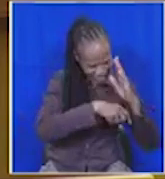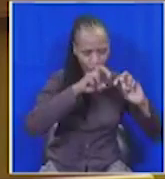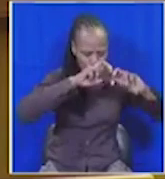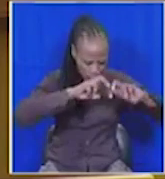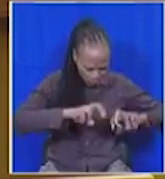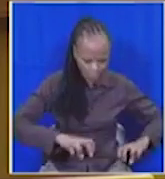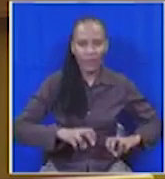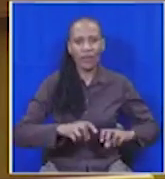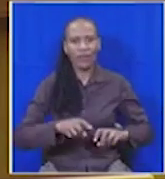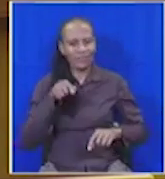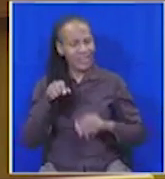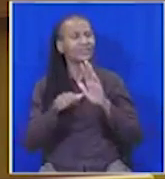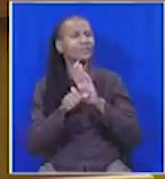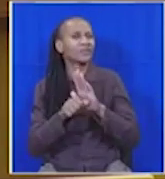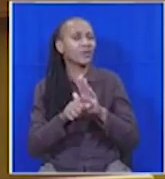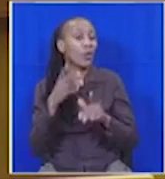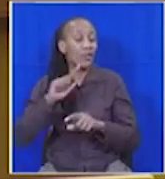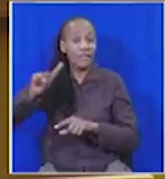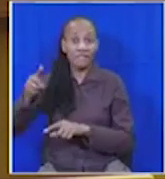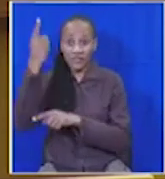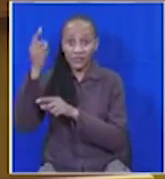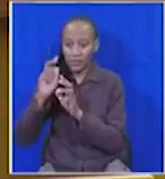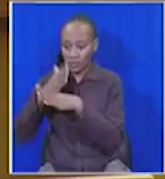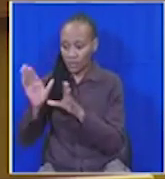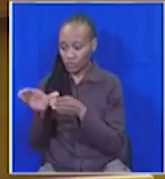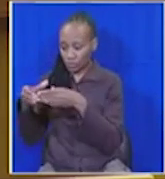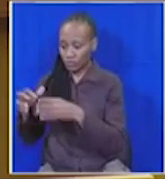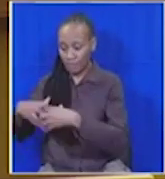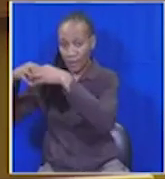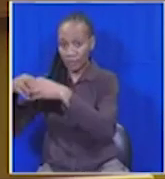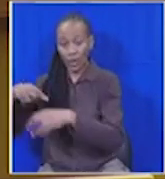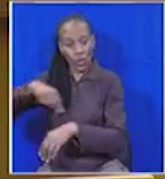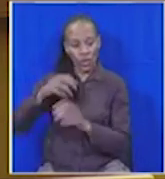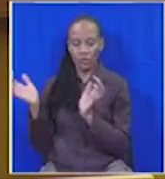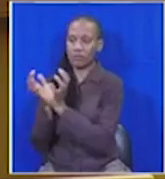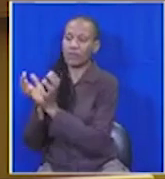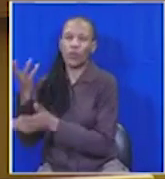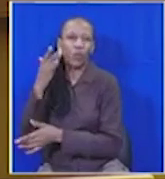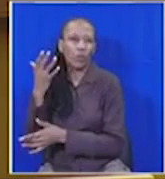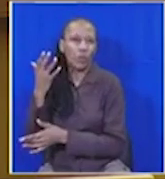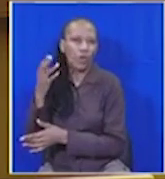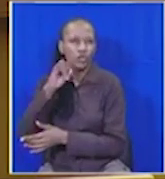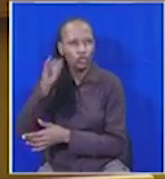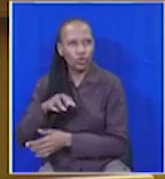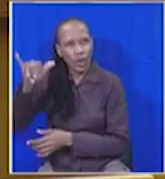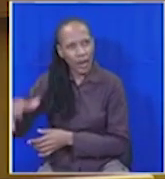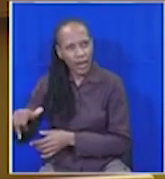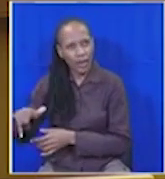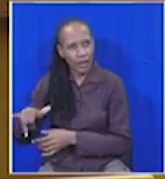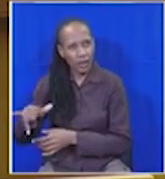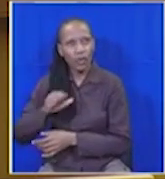because when the first task team was established, we met for the first time in July,